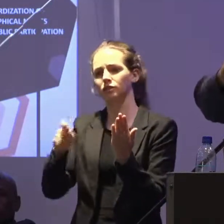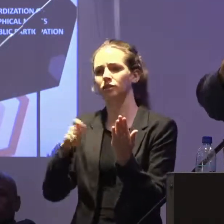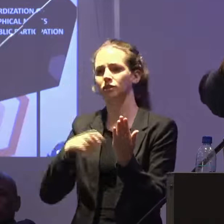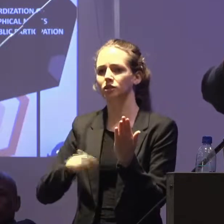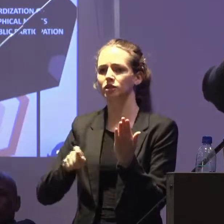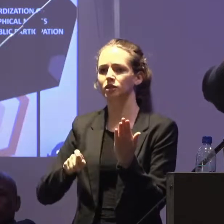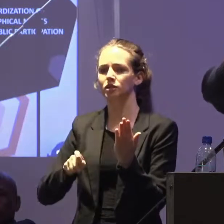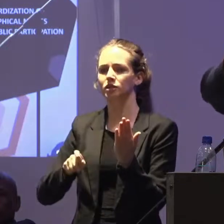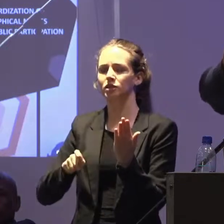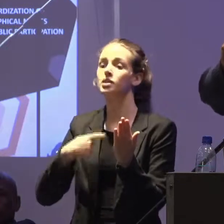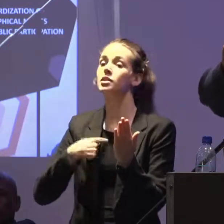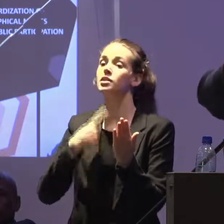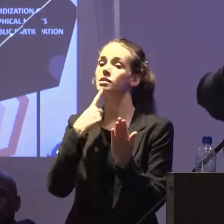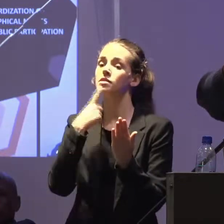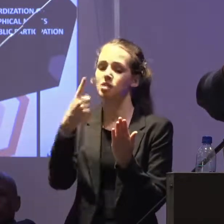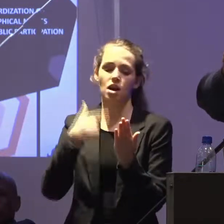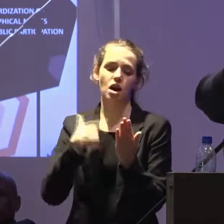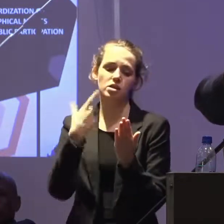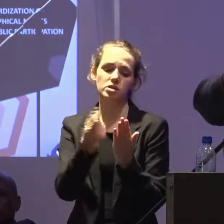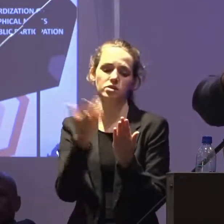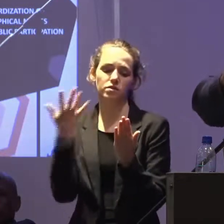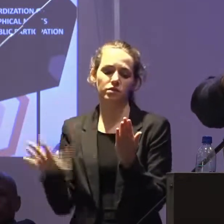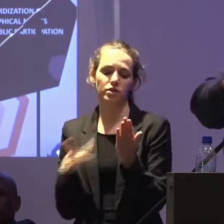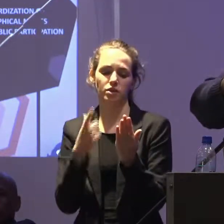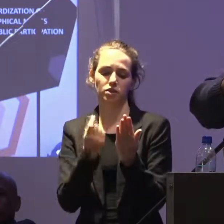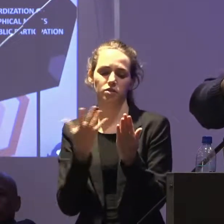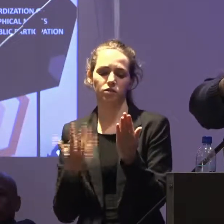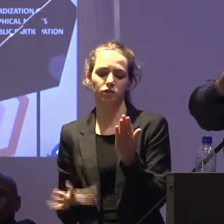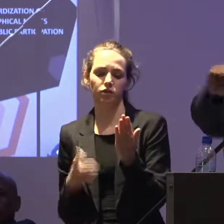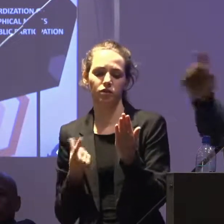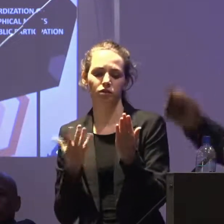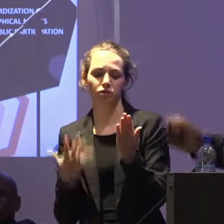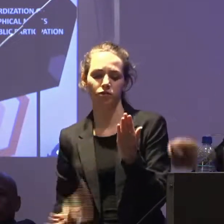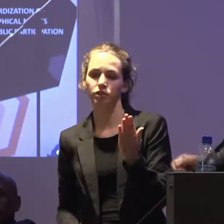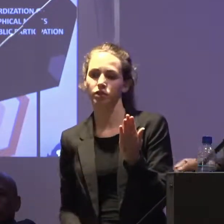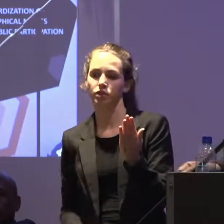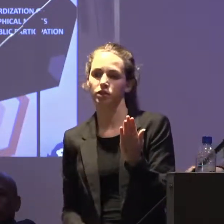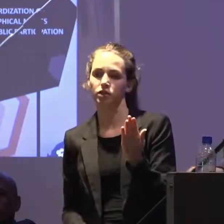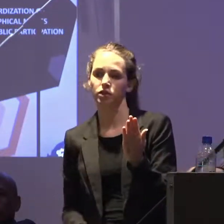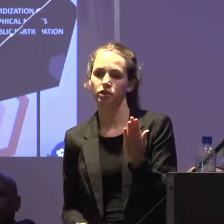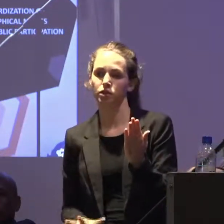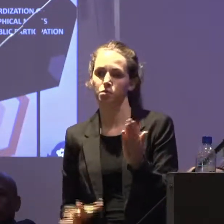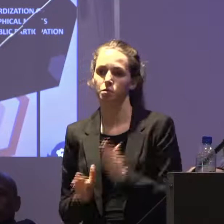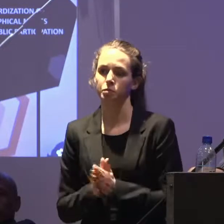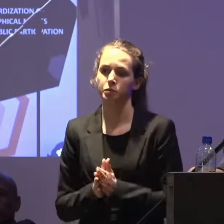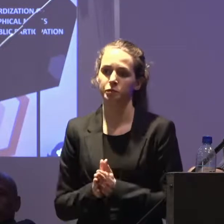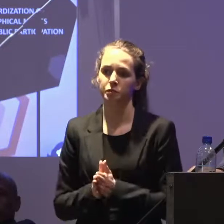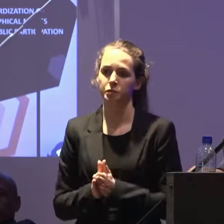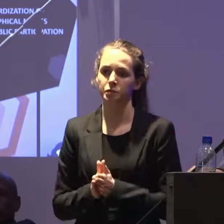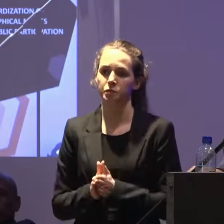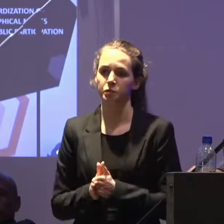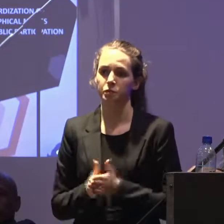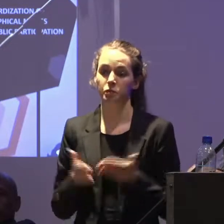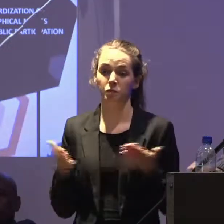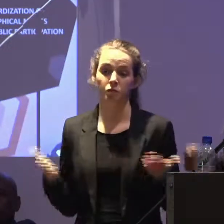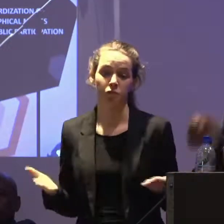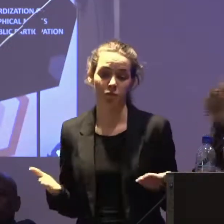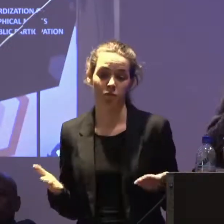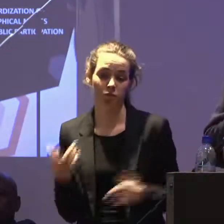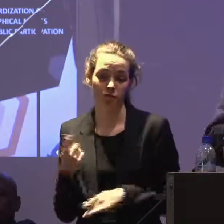say to you, I did this, I did this, I did this, I did this. And then we'll say to